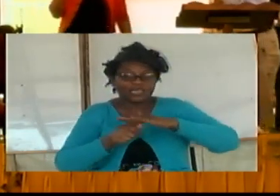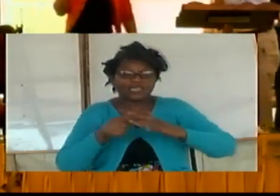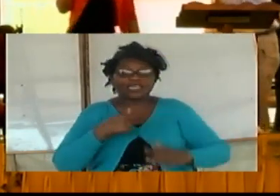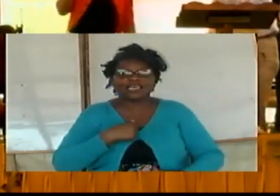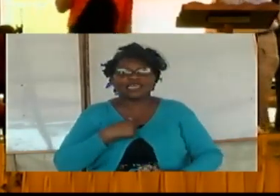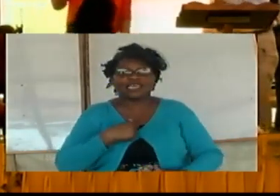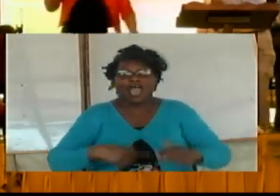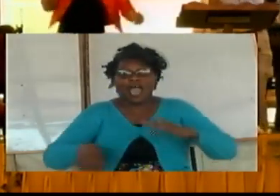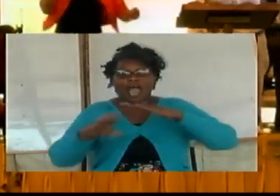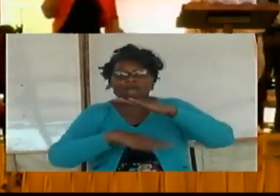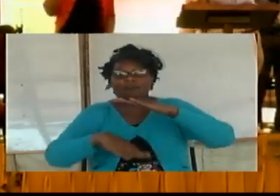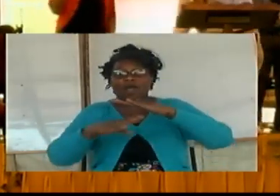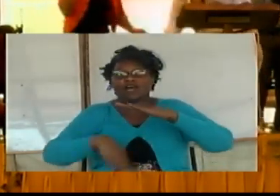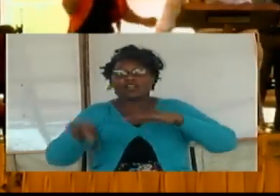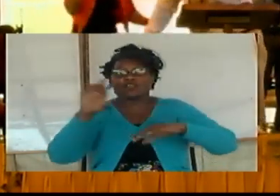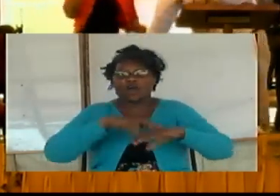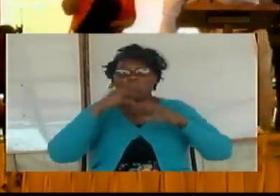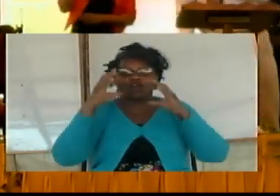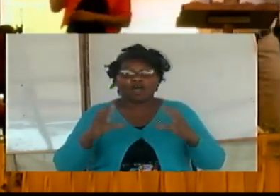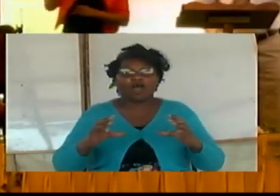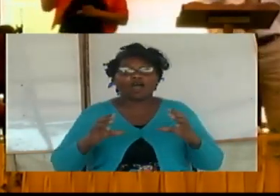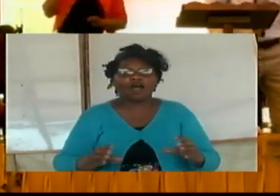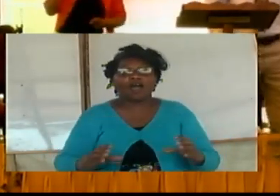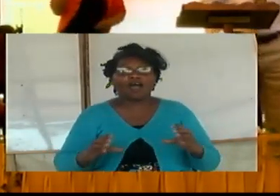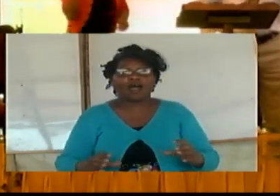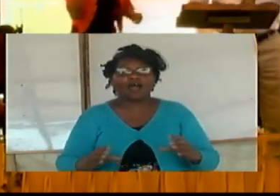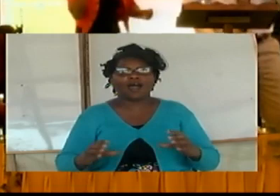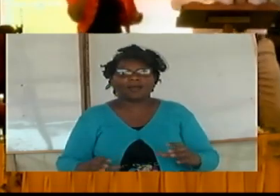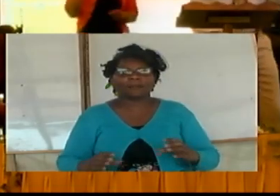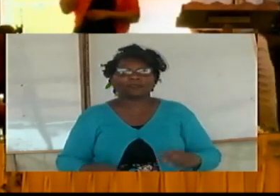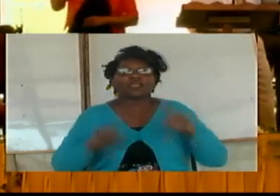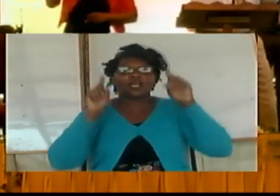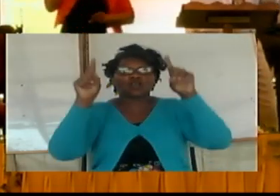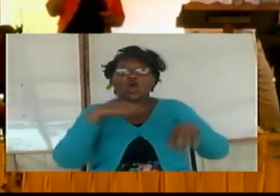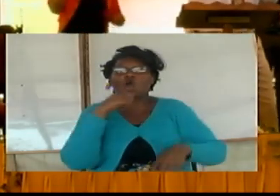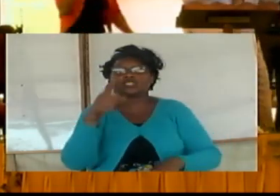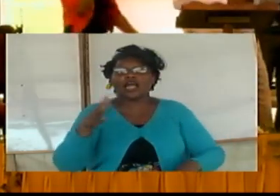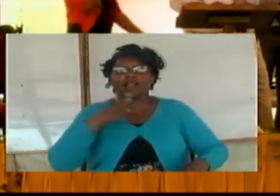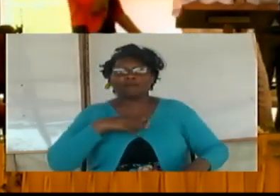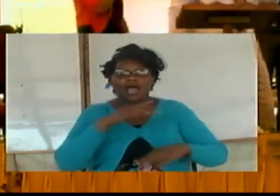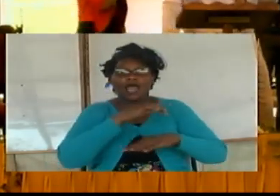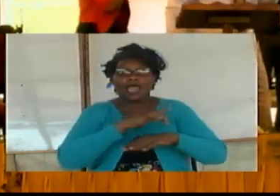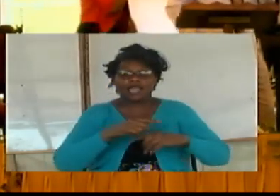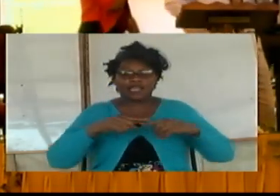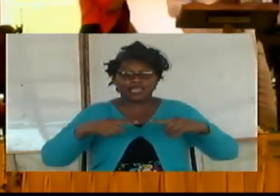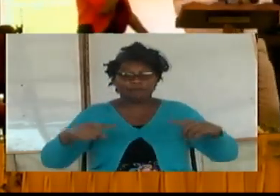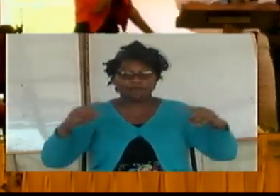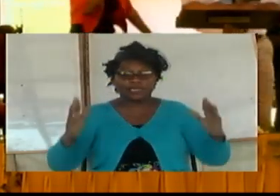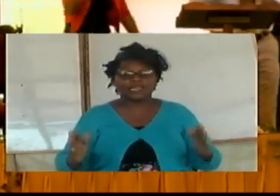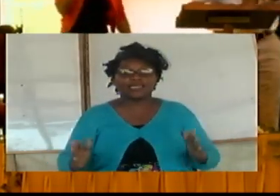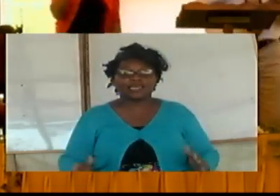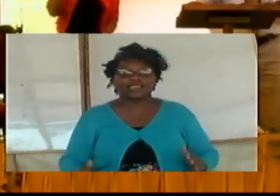Over high me. I'm under the rock. Oh, go tell my